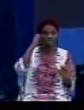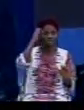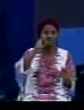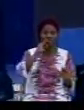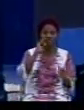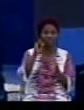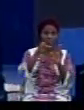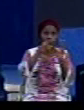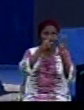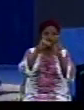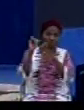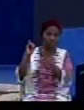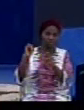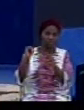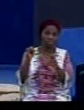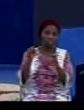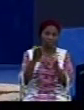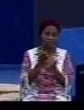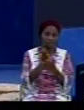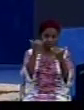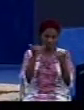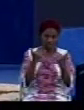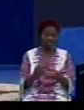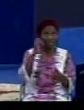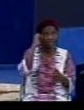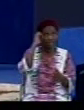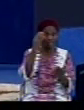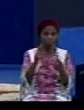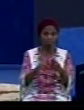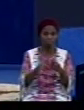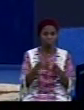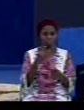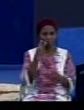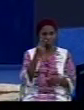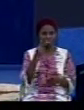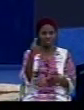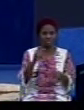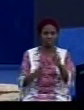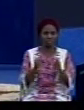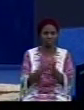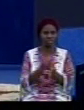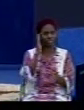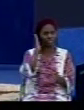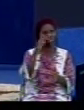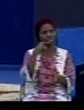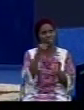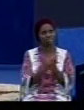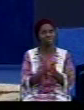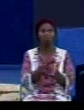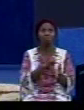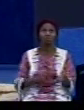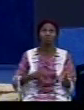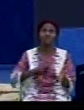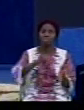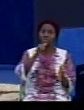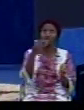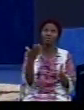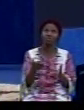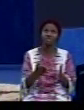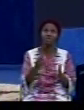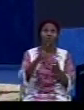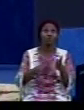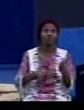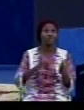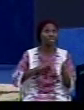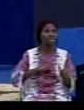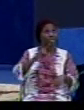He wants to see the people that will say, Lord, I am here. What I wasn't able to do